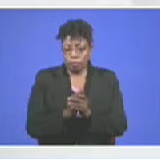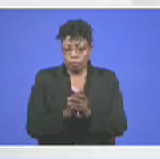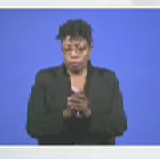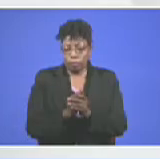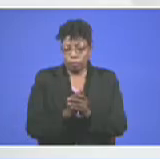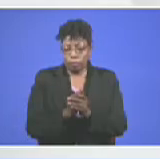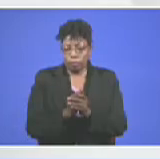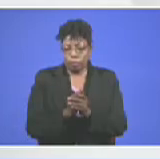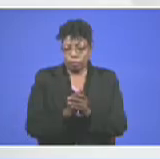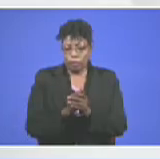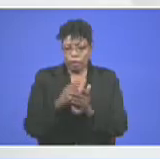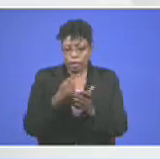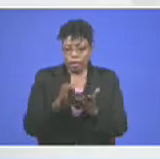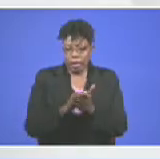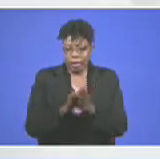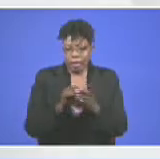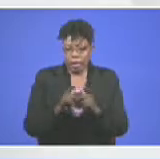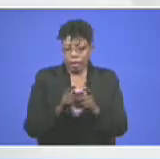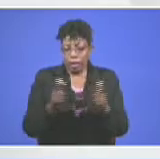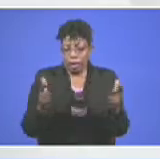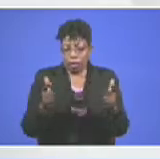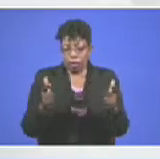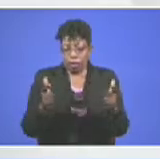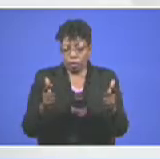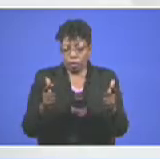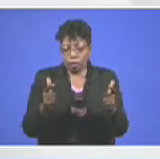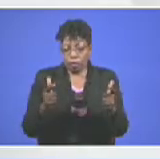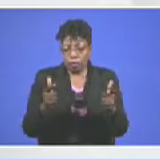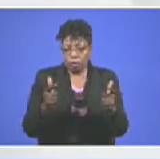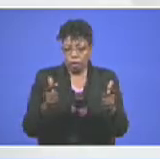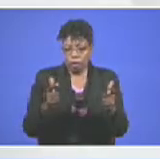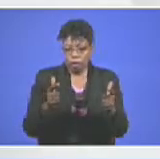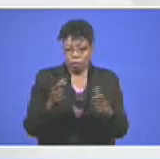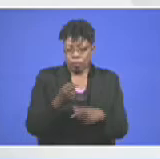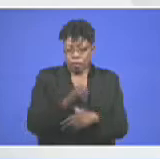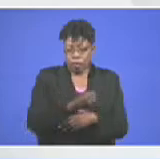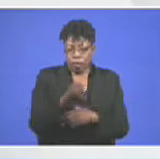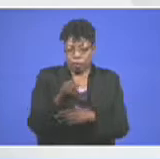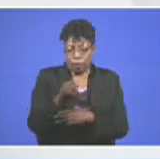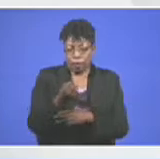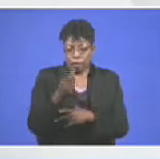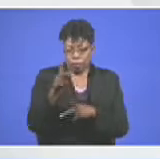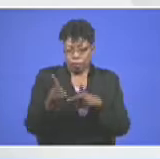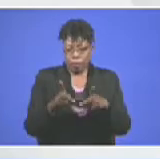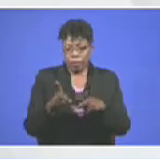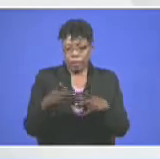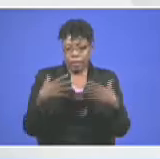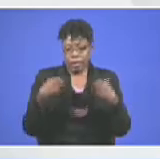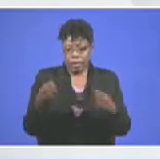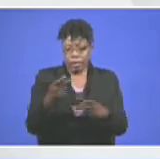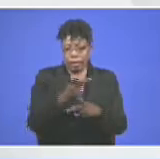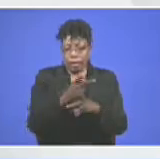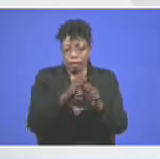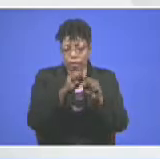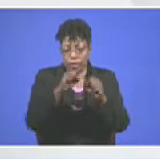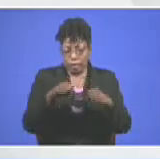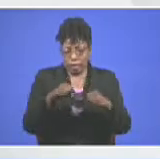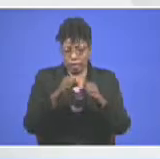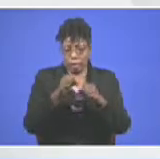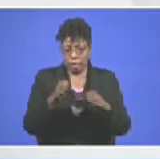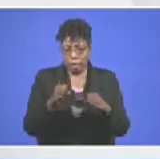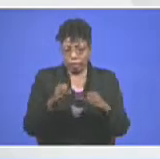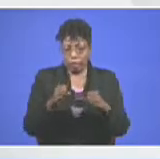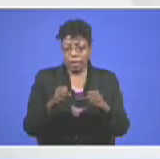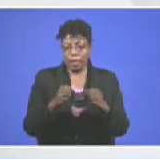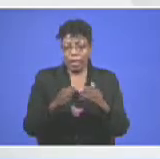certainly the largest supplier of medications in the country would be the public health care system. When you get beyond that,